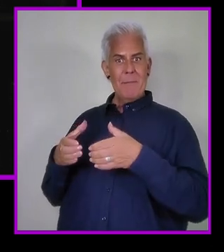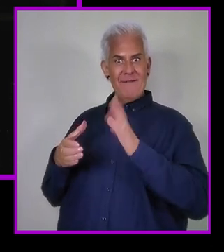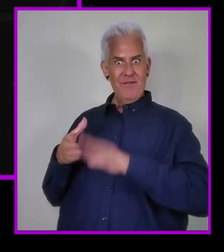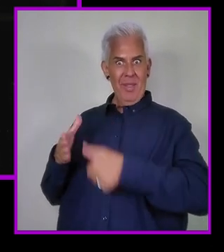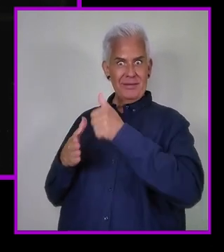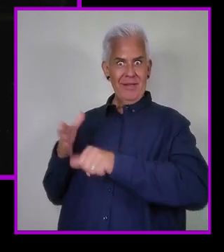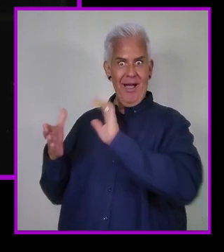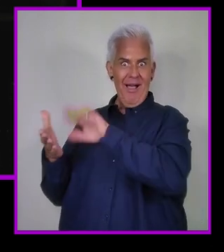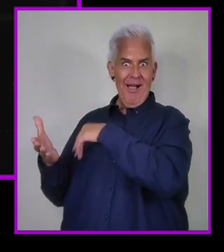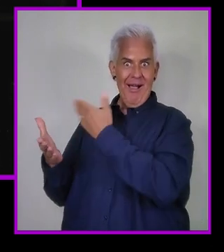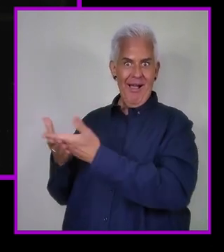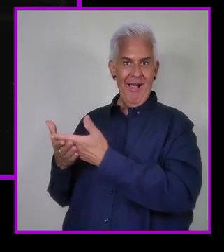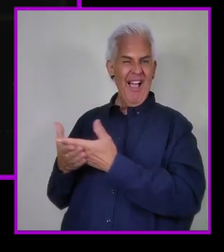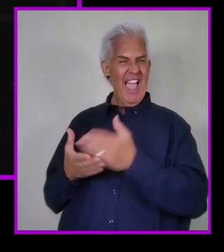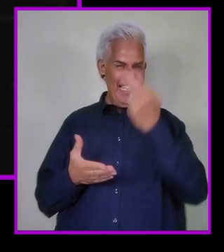inception.